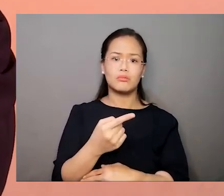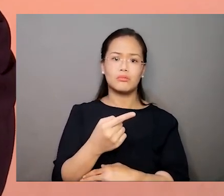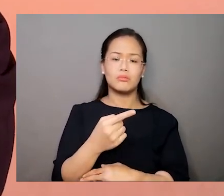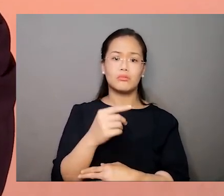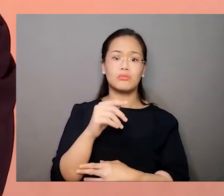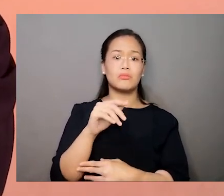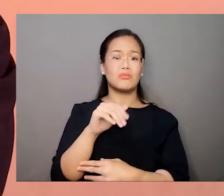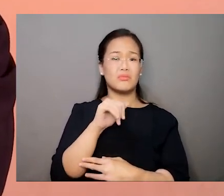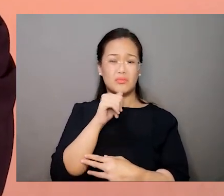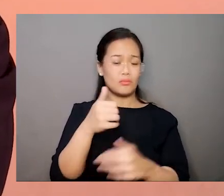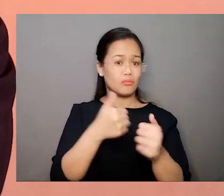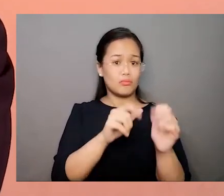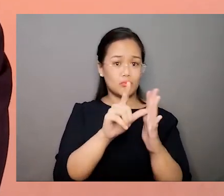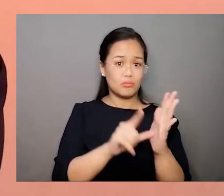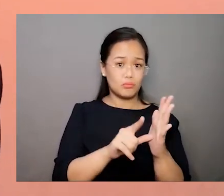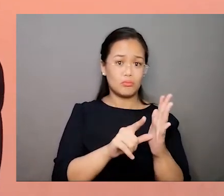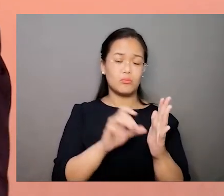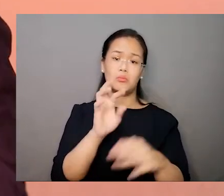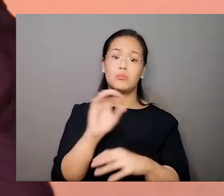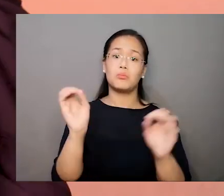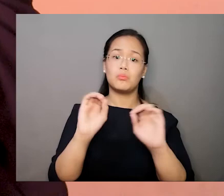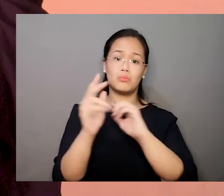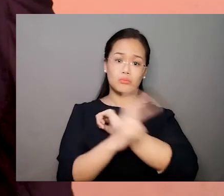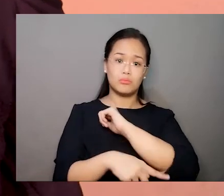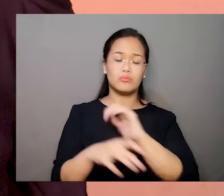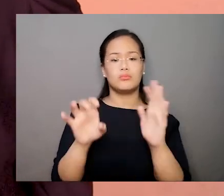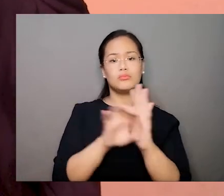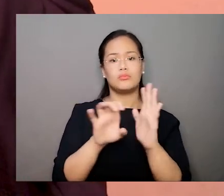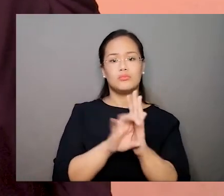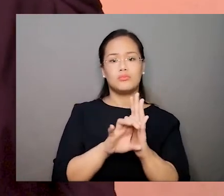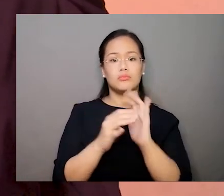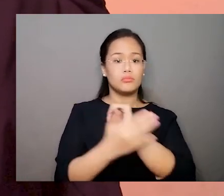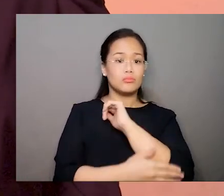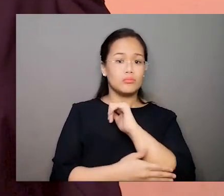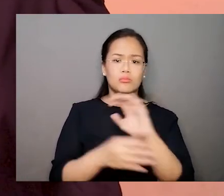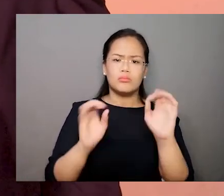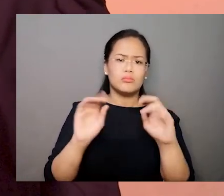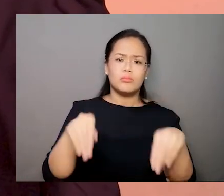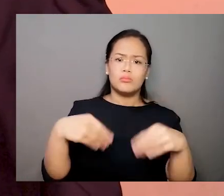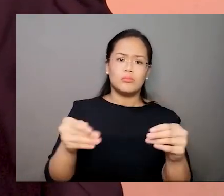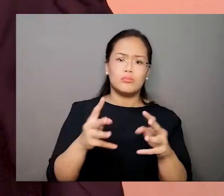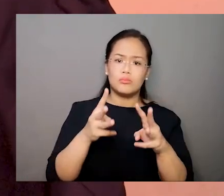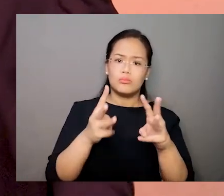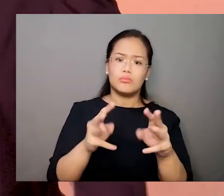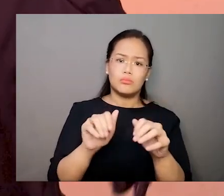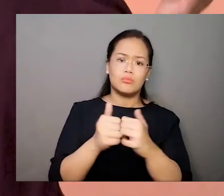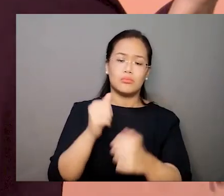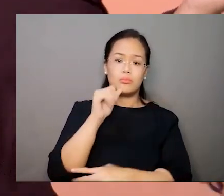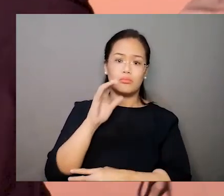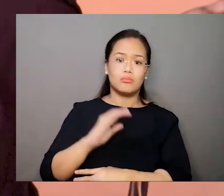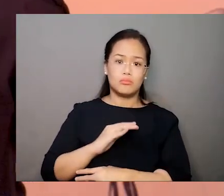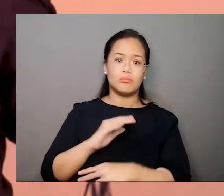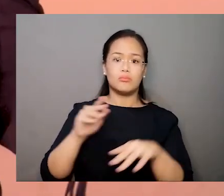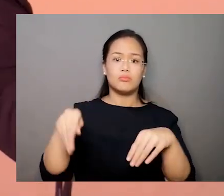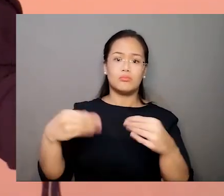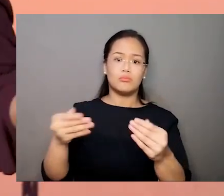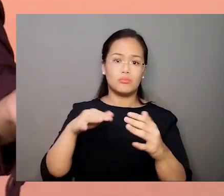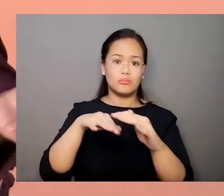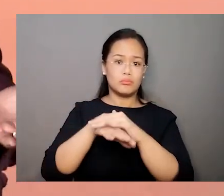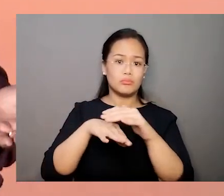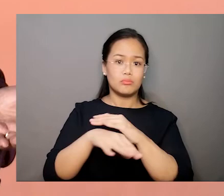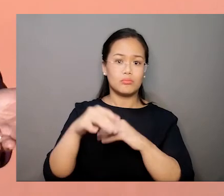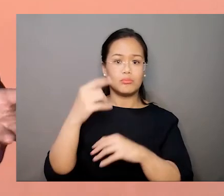with penalties. Or, for instance, a state does not provide for mechanisms where women are given access